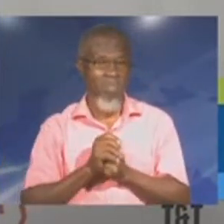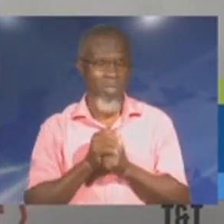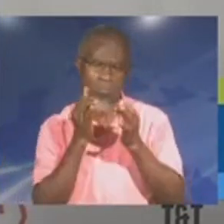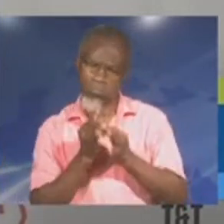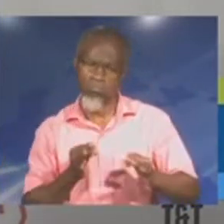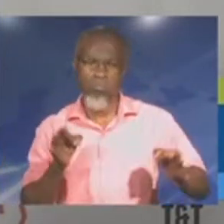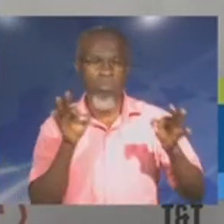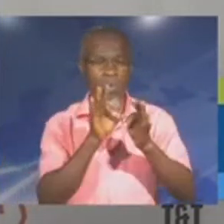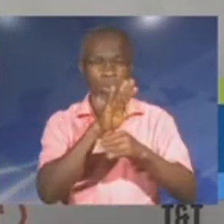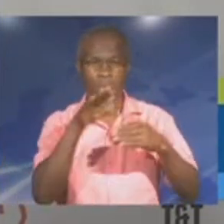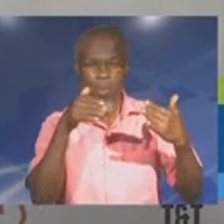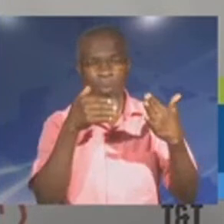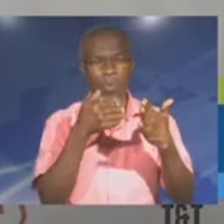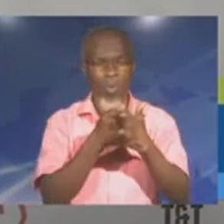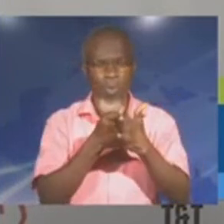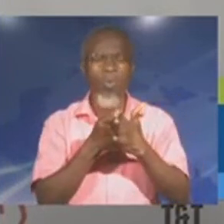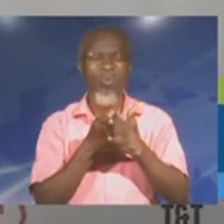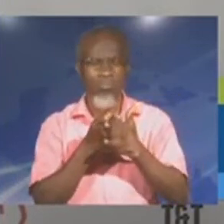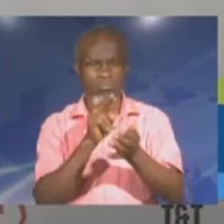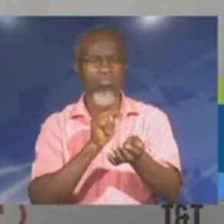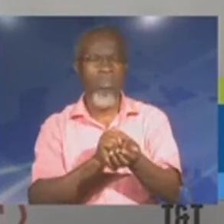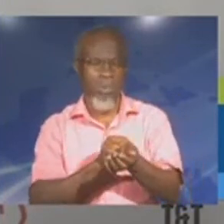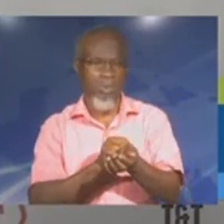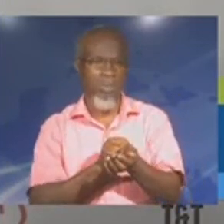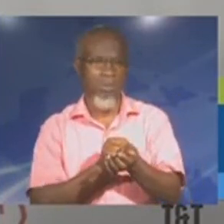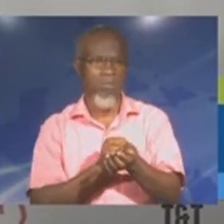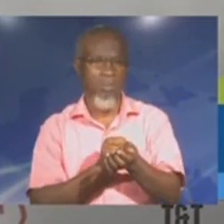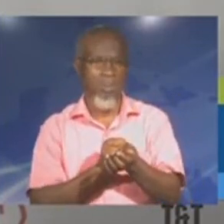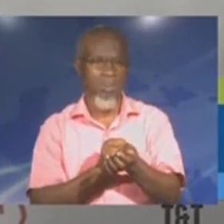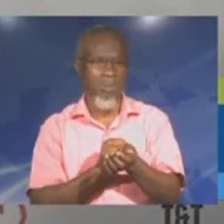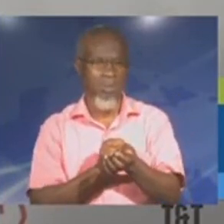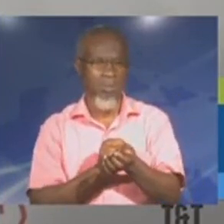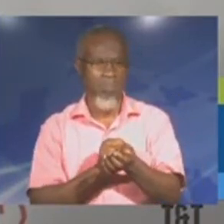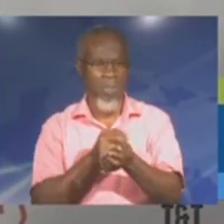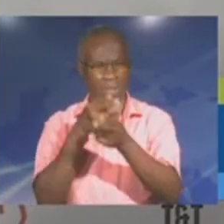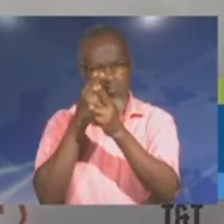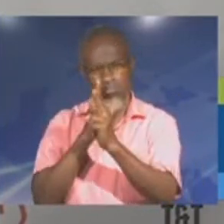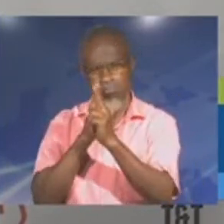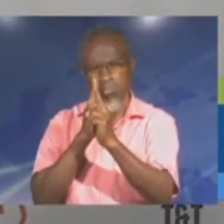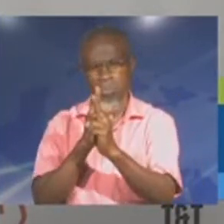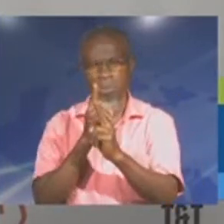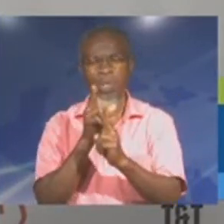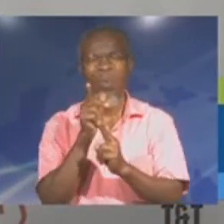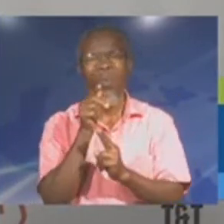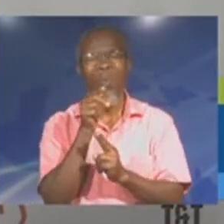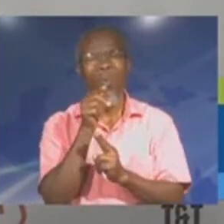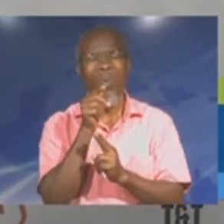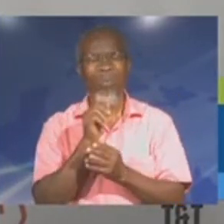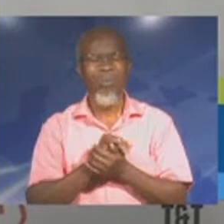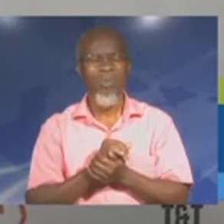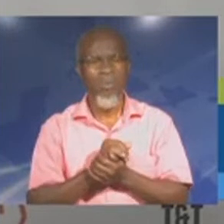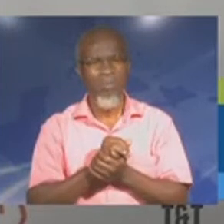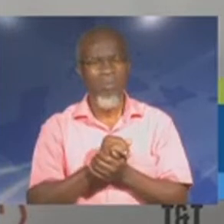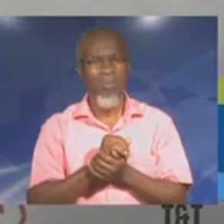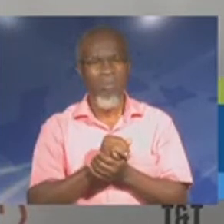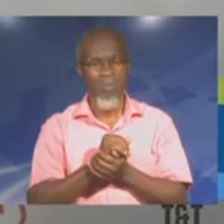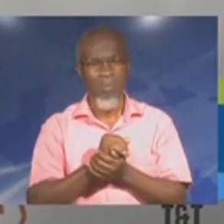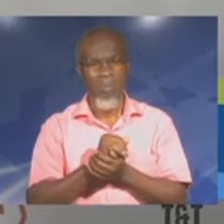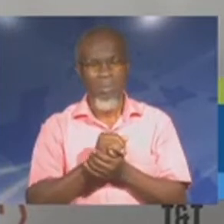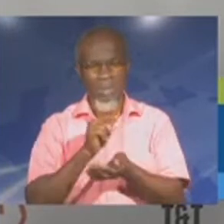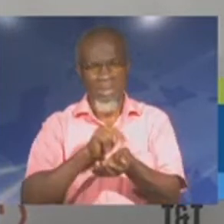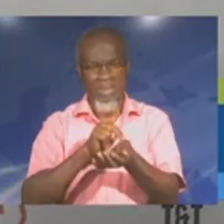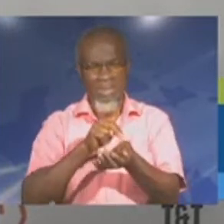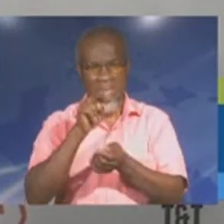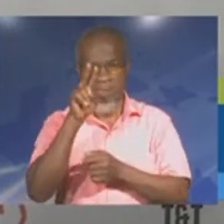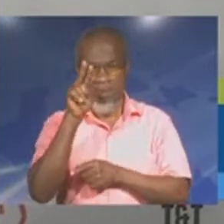the birth of Florence Nightingale, who is known to us as the pioneer of modern nursing. Each year has a